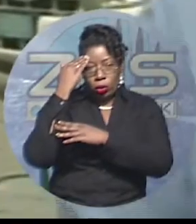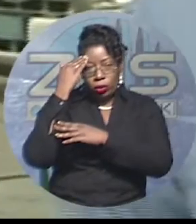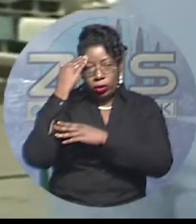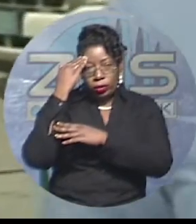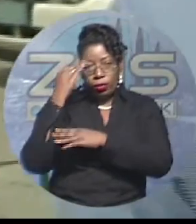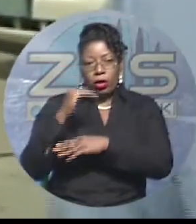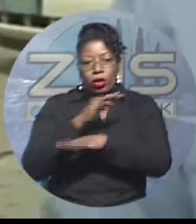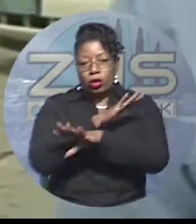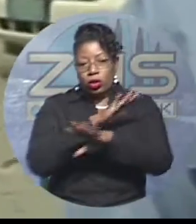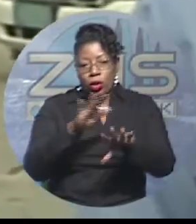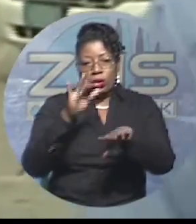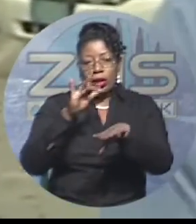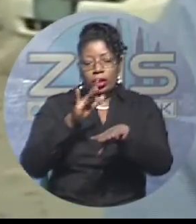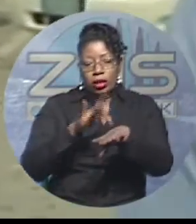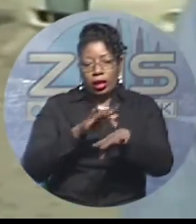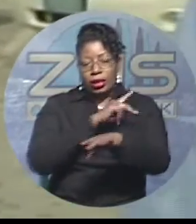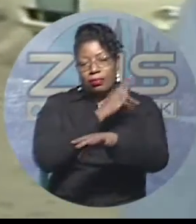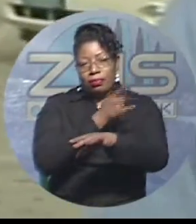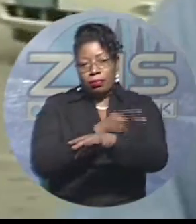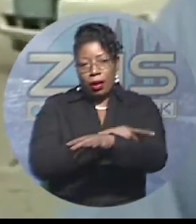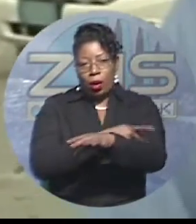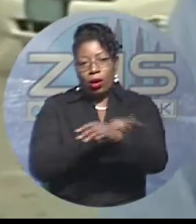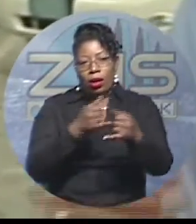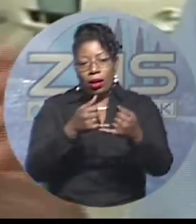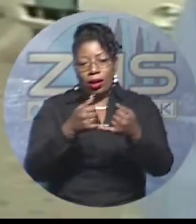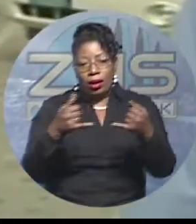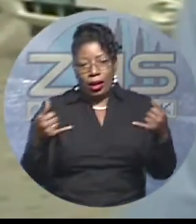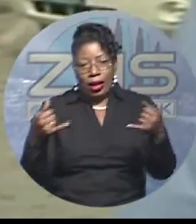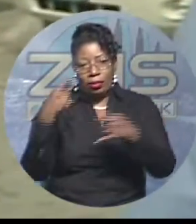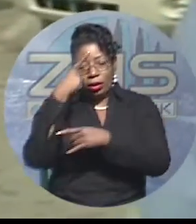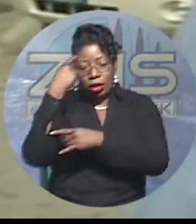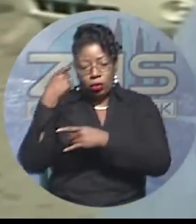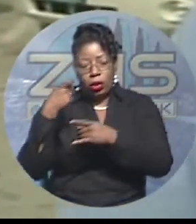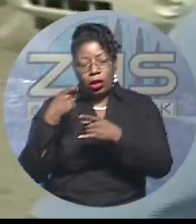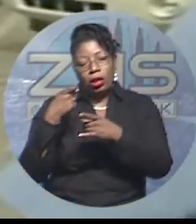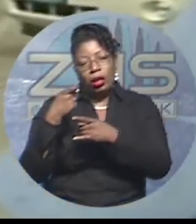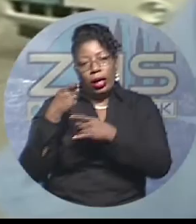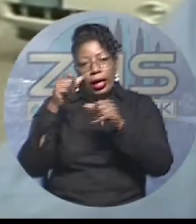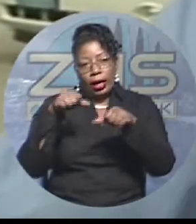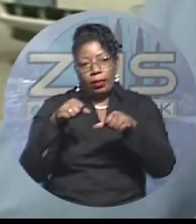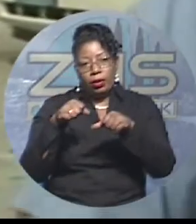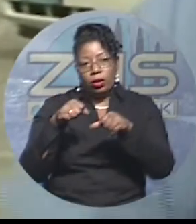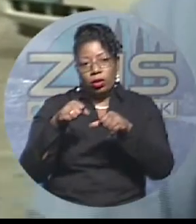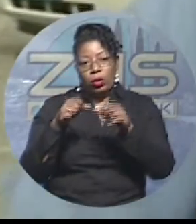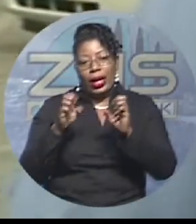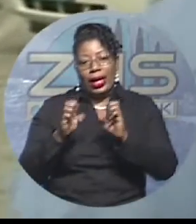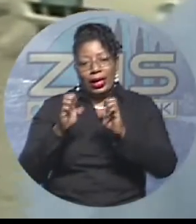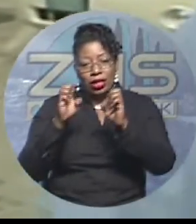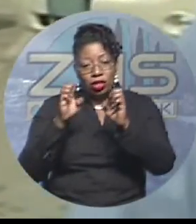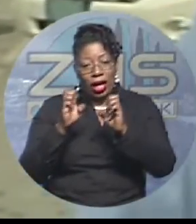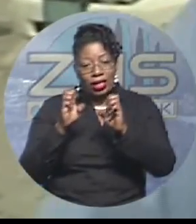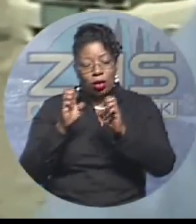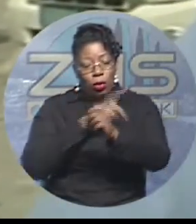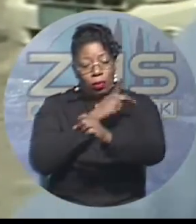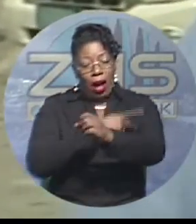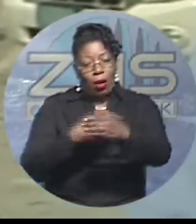safely. Do not touch the power lines. Because as we go, if we are able to start energizing, you might